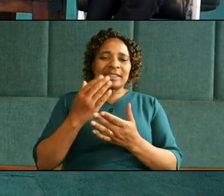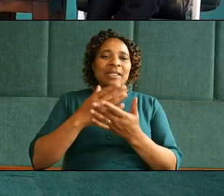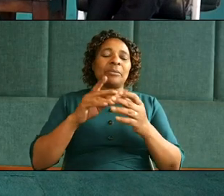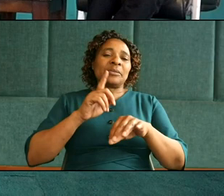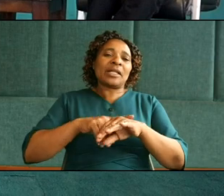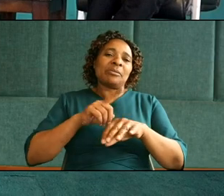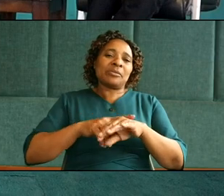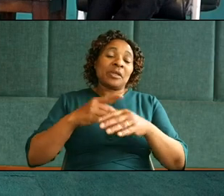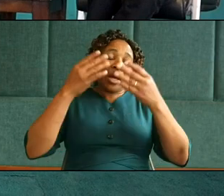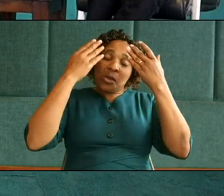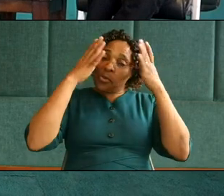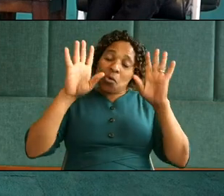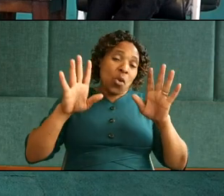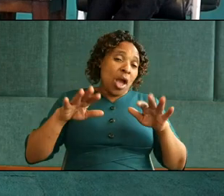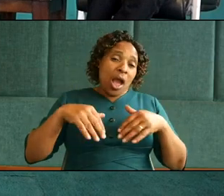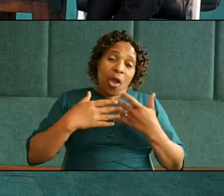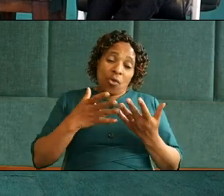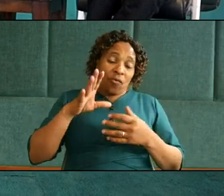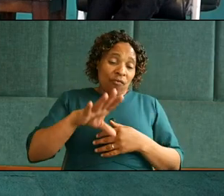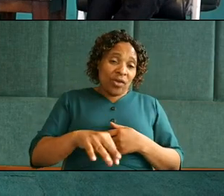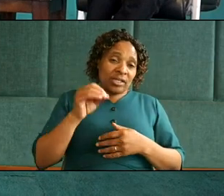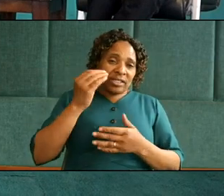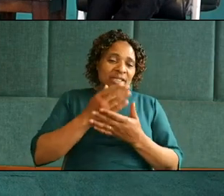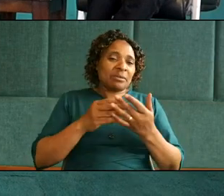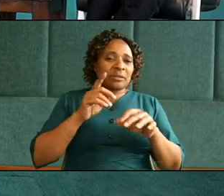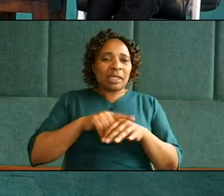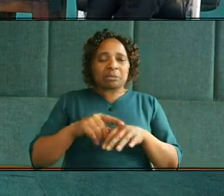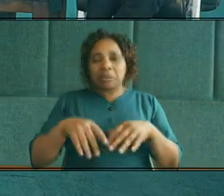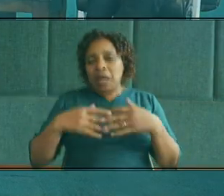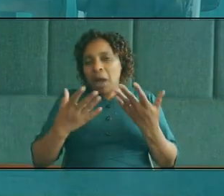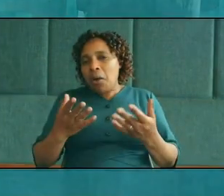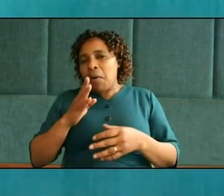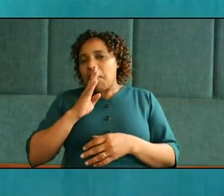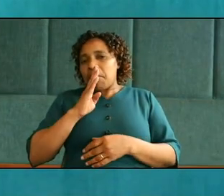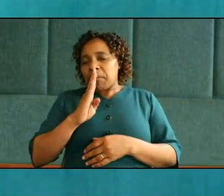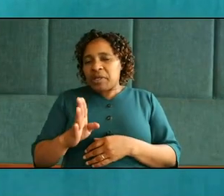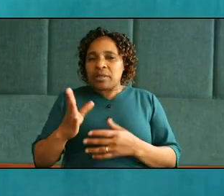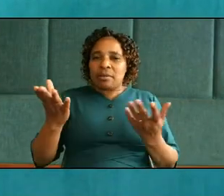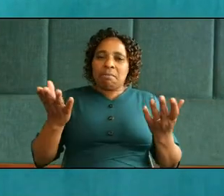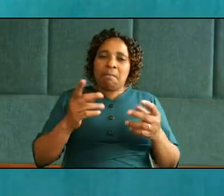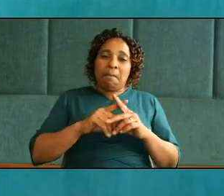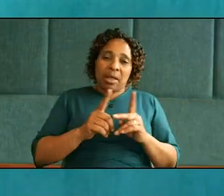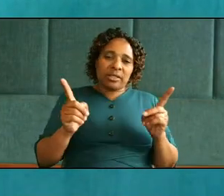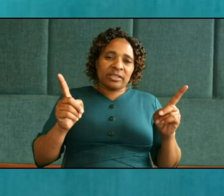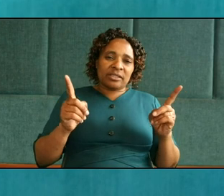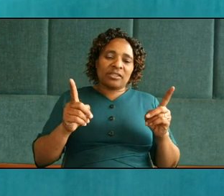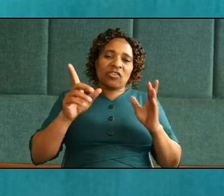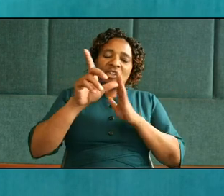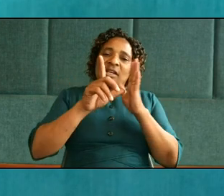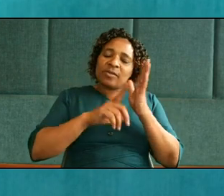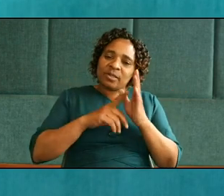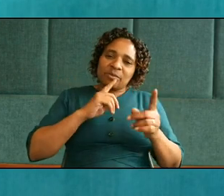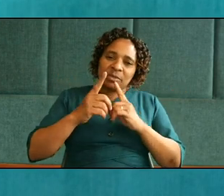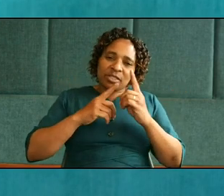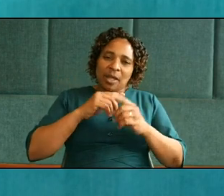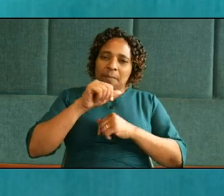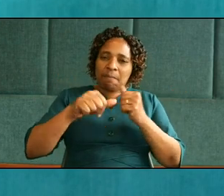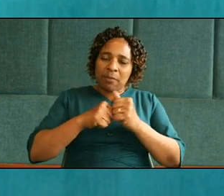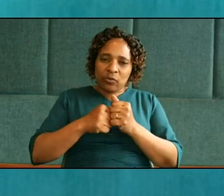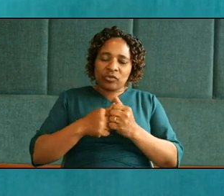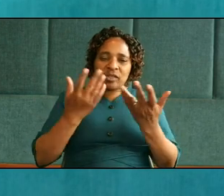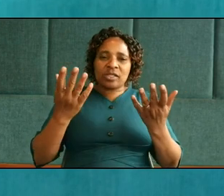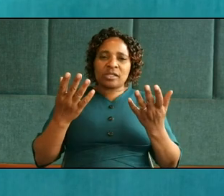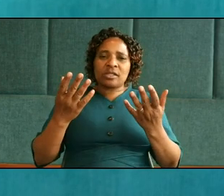sometimes you don't know how to define it, or sometimes how it's not supposed to be defined. But when the lesson speaks about the willingness to